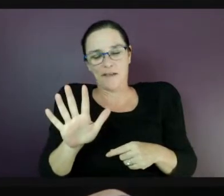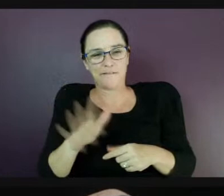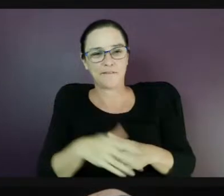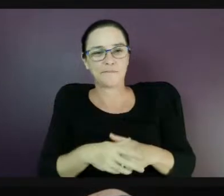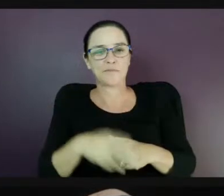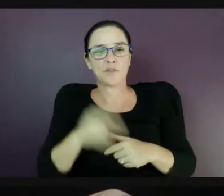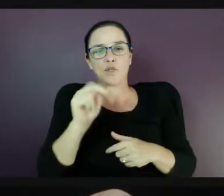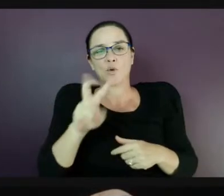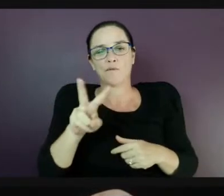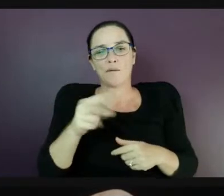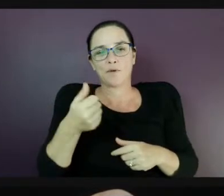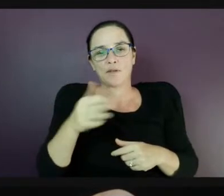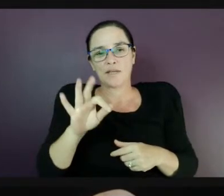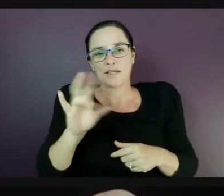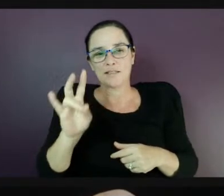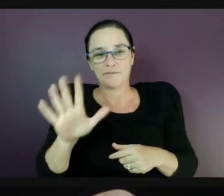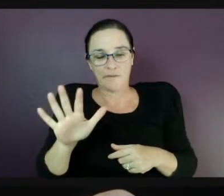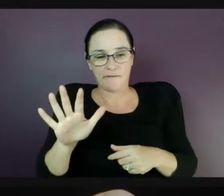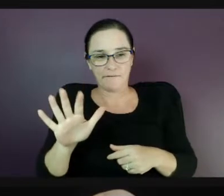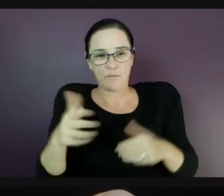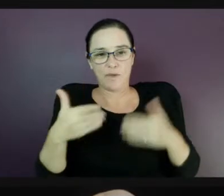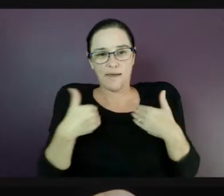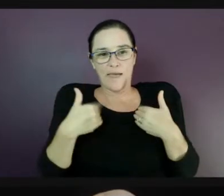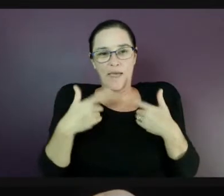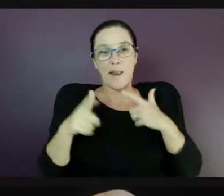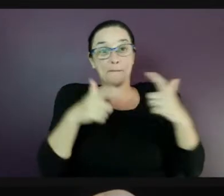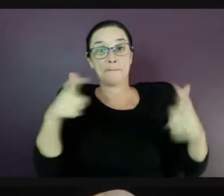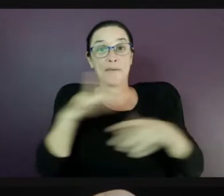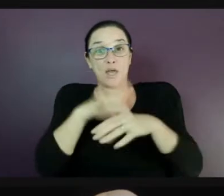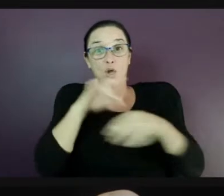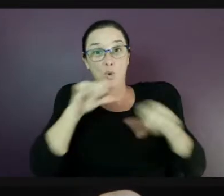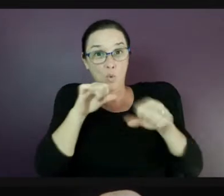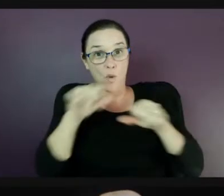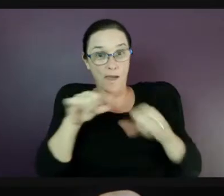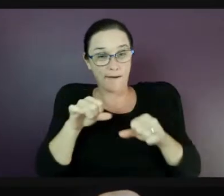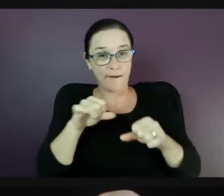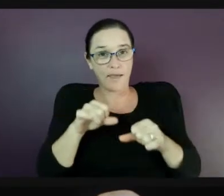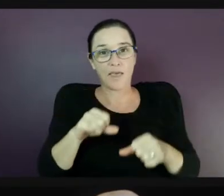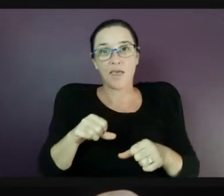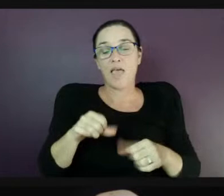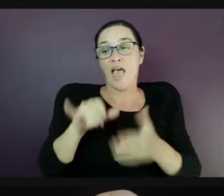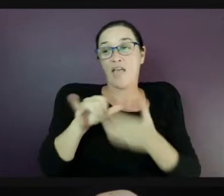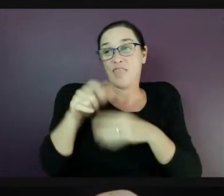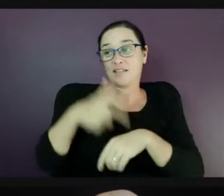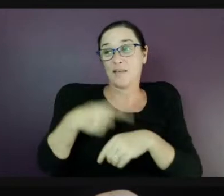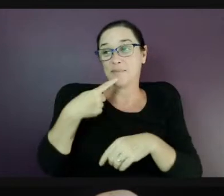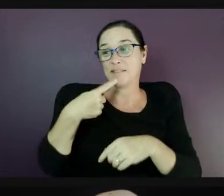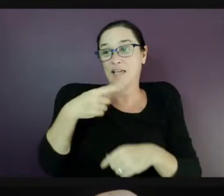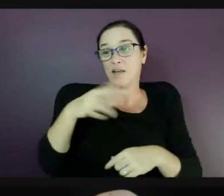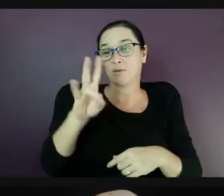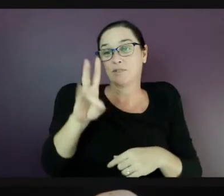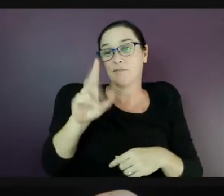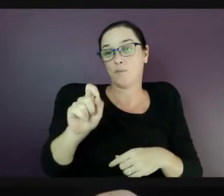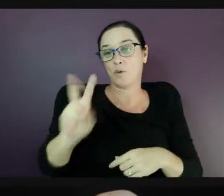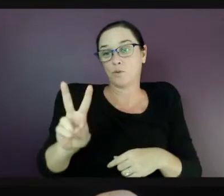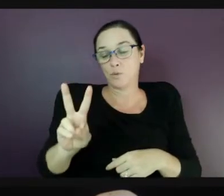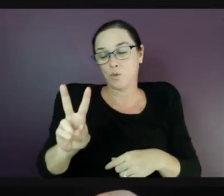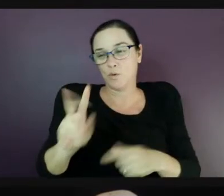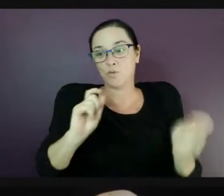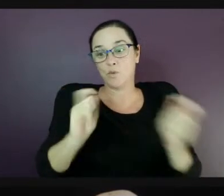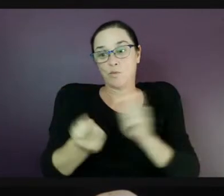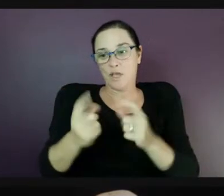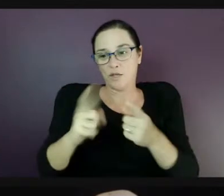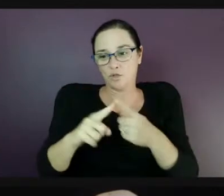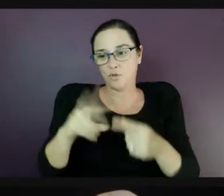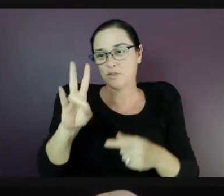75, we had a big earthquake. At the time it was reported as 7.2, was then revised to 7.5.